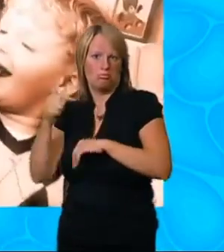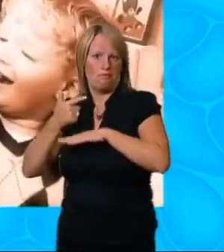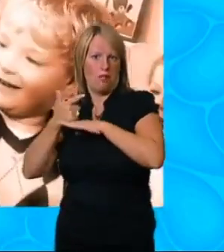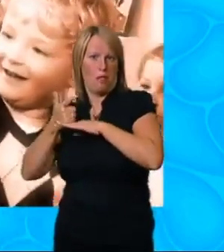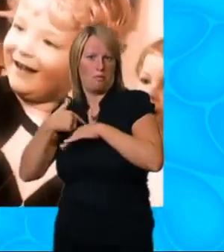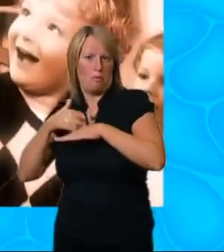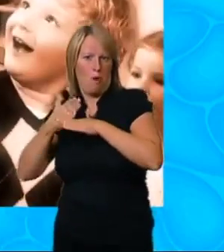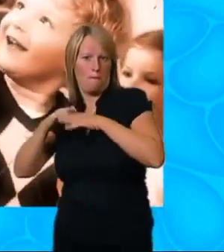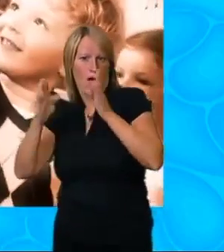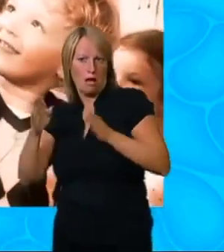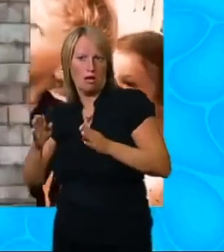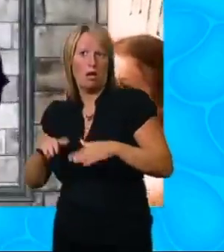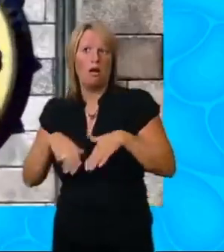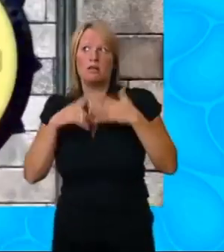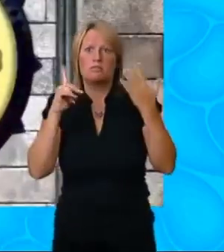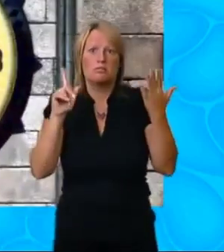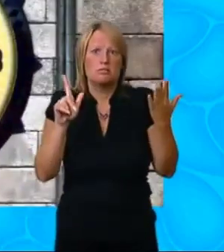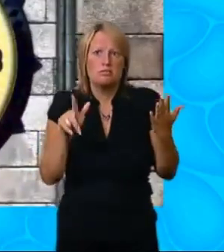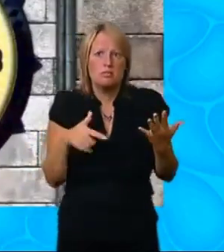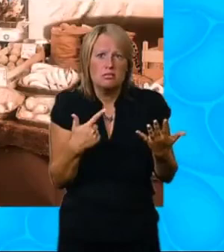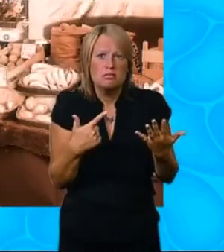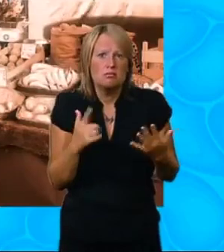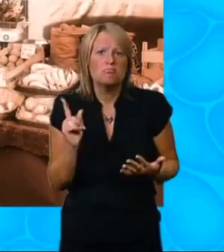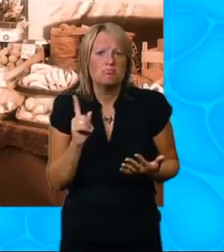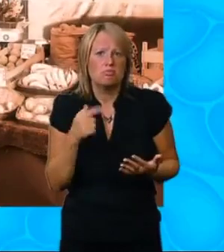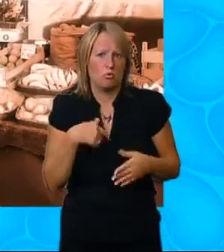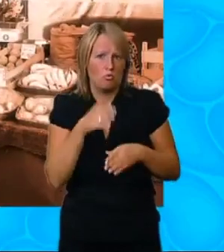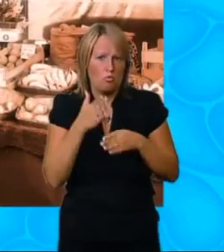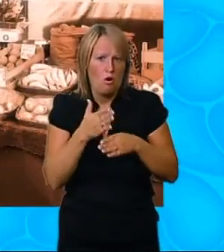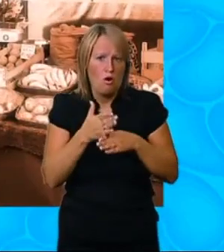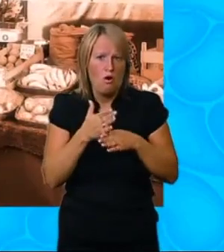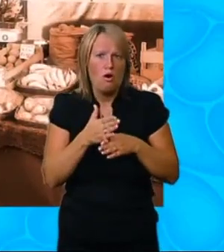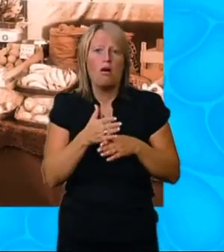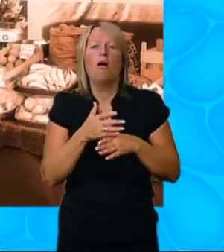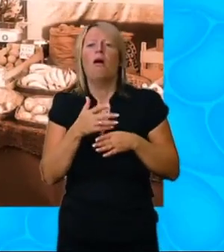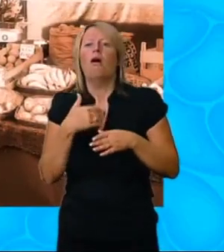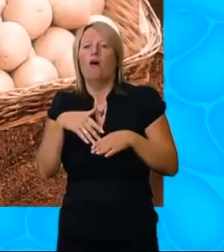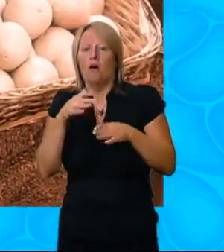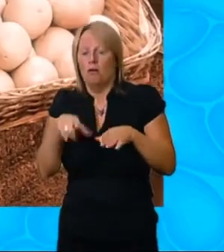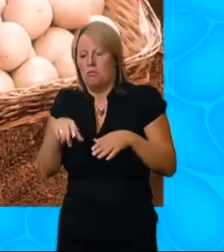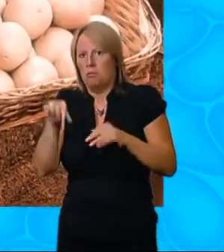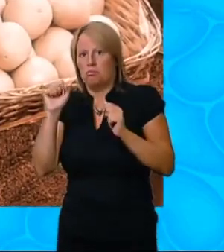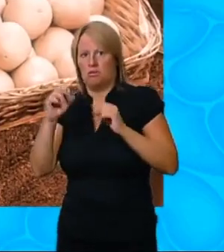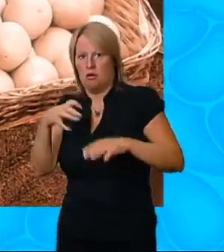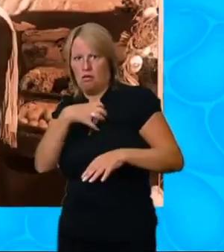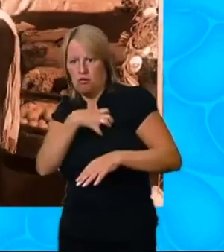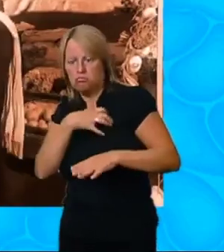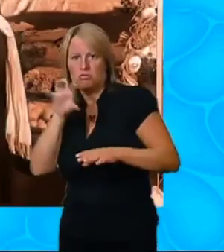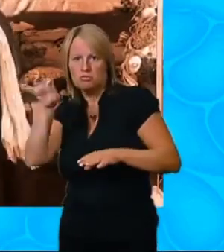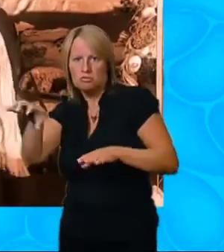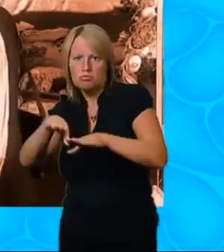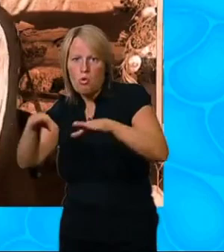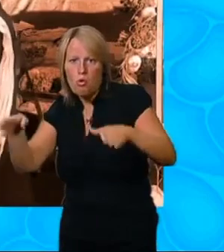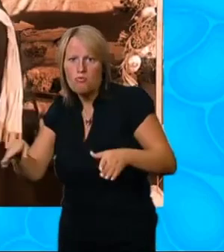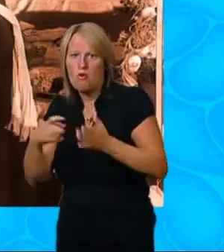market and Jack gave me a star. At 7 o'clock, I got to work and stuck the star on my stall. Raymond bought some of my oranges to keep